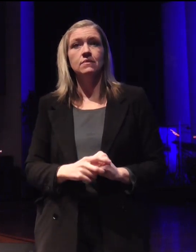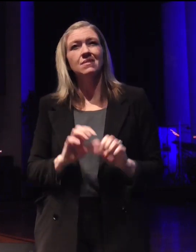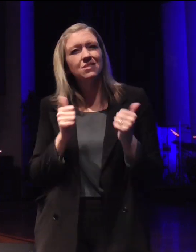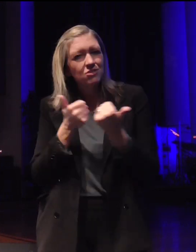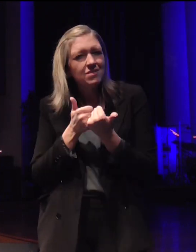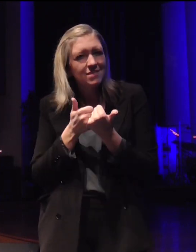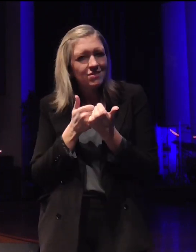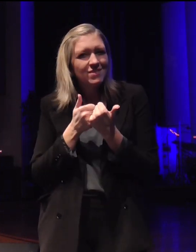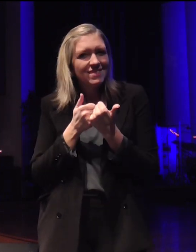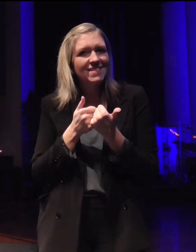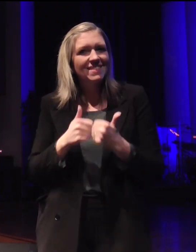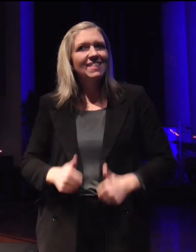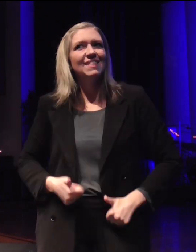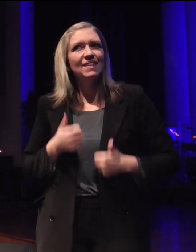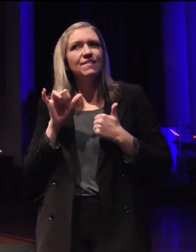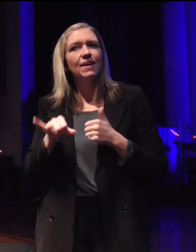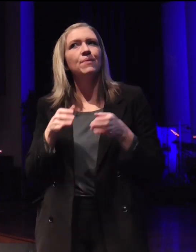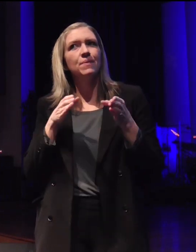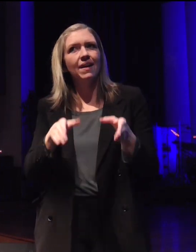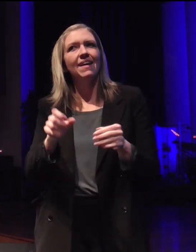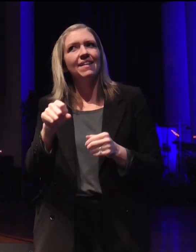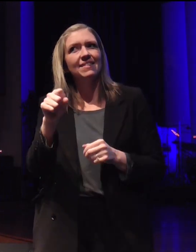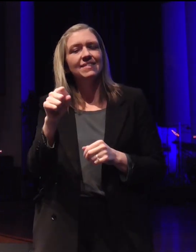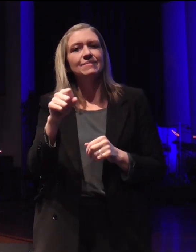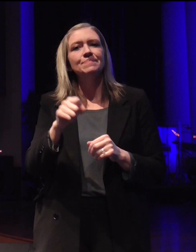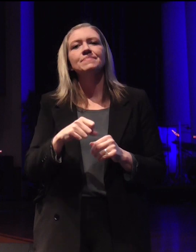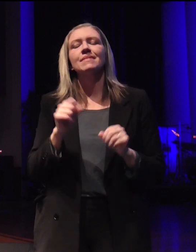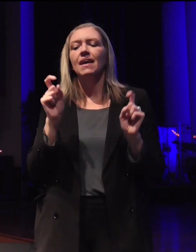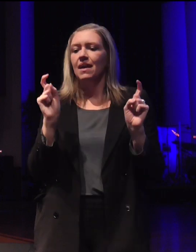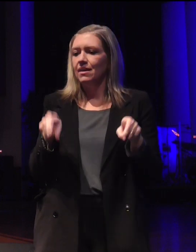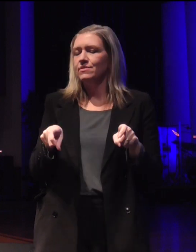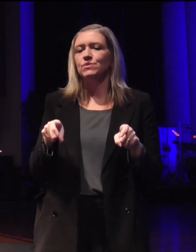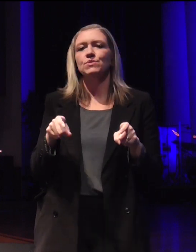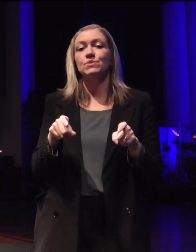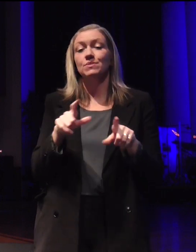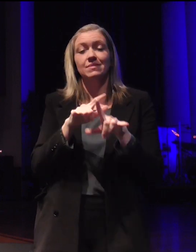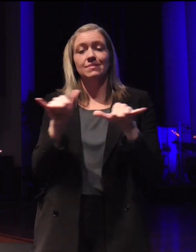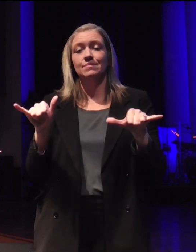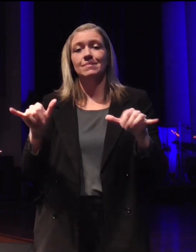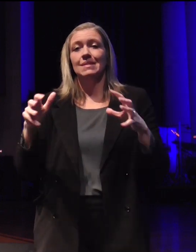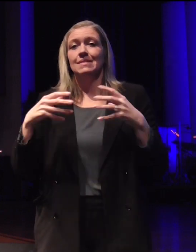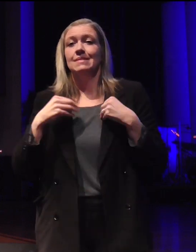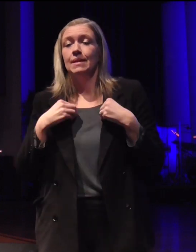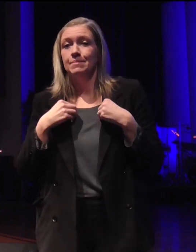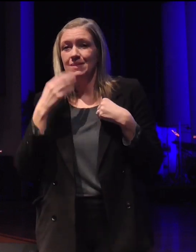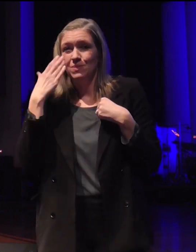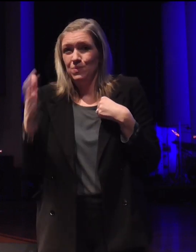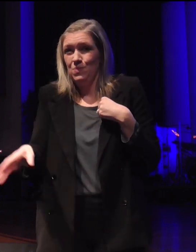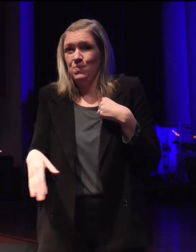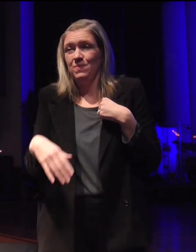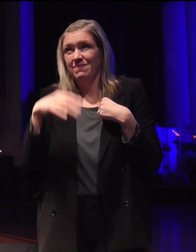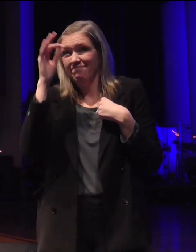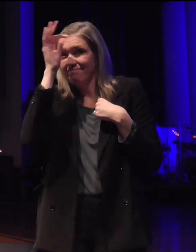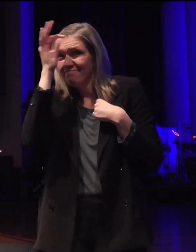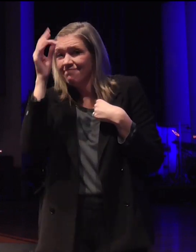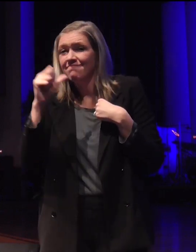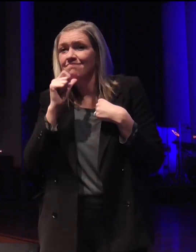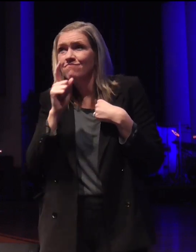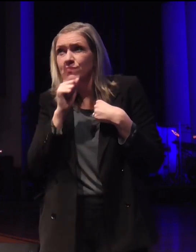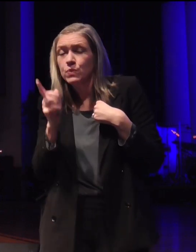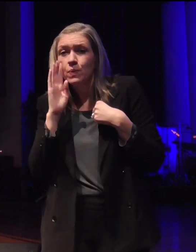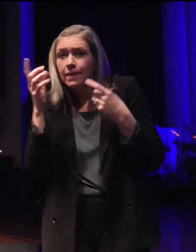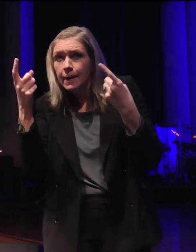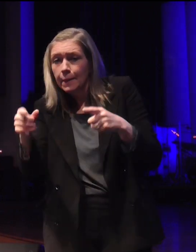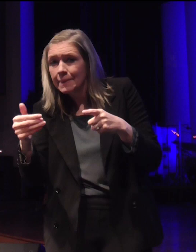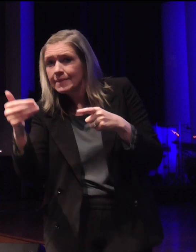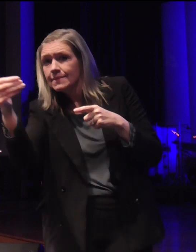live that way because we have to then embrace uncertainty, the uncertainty of what's going to